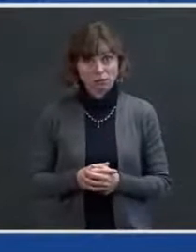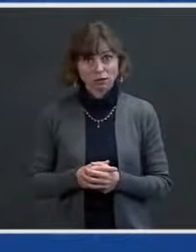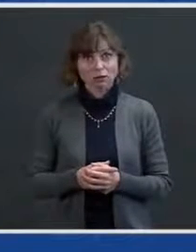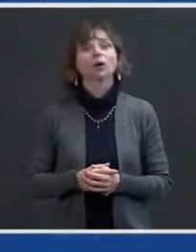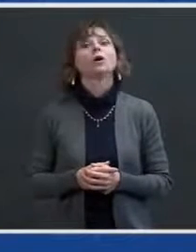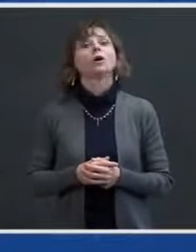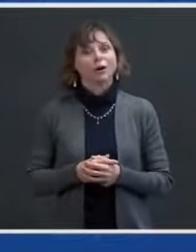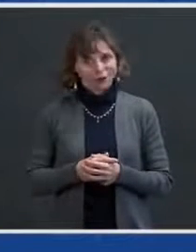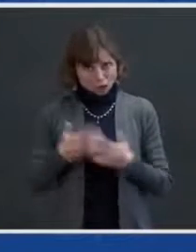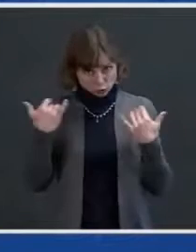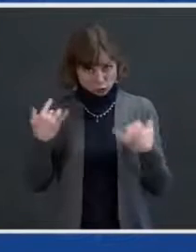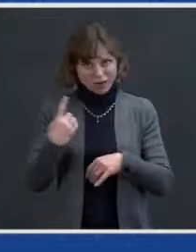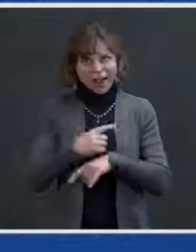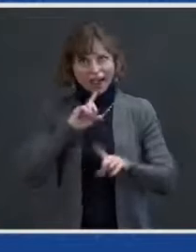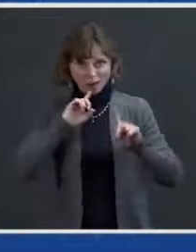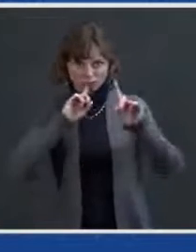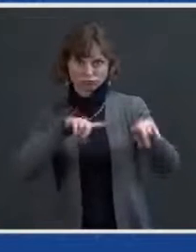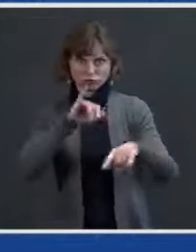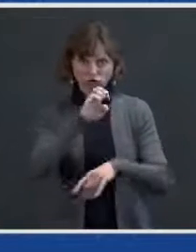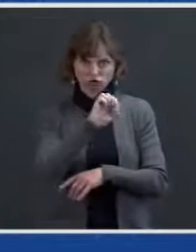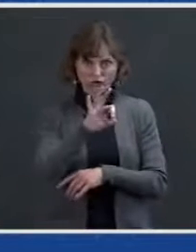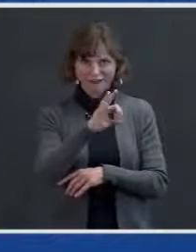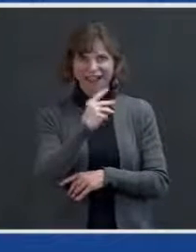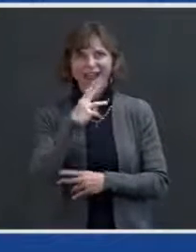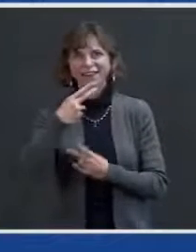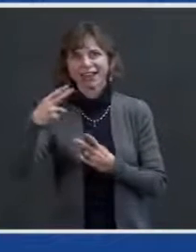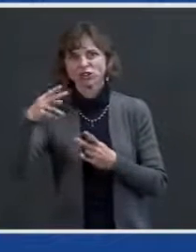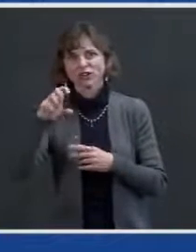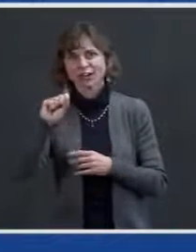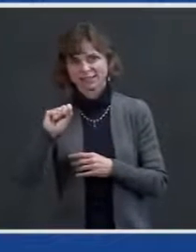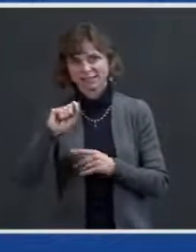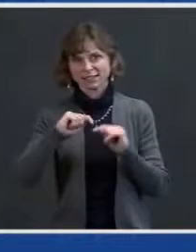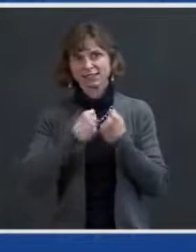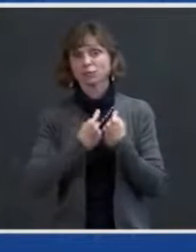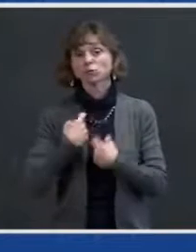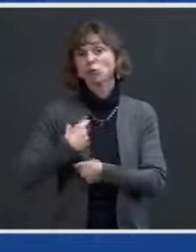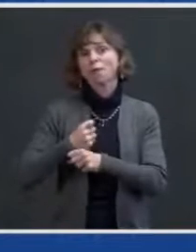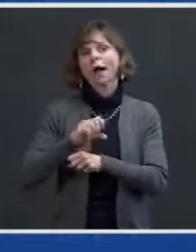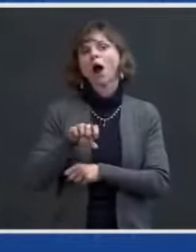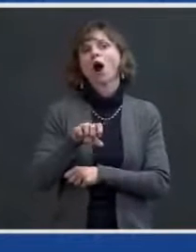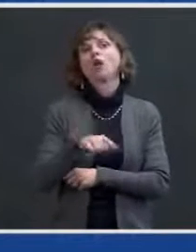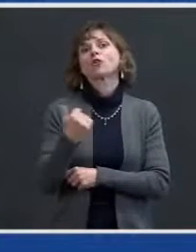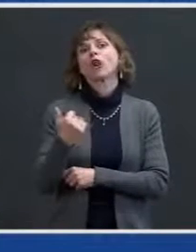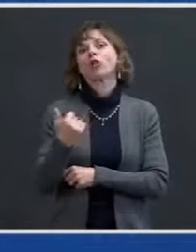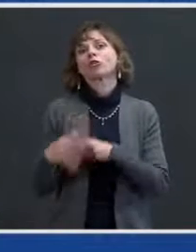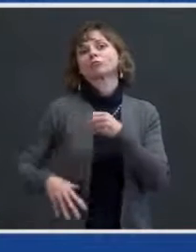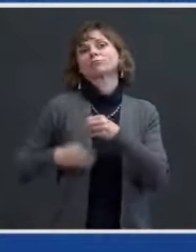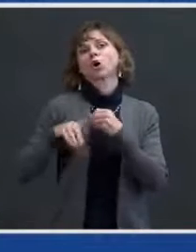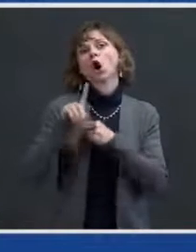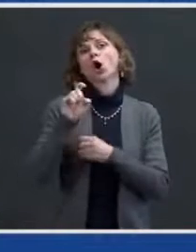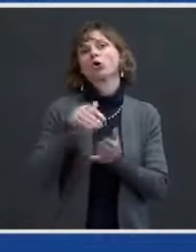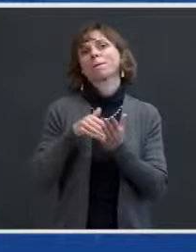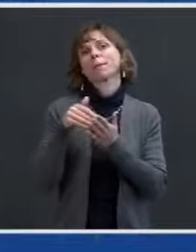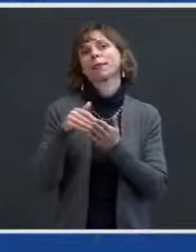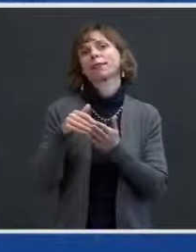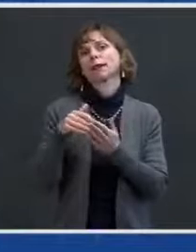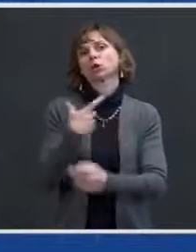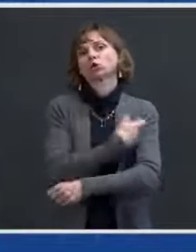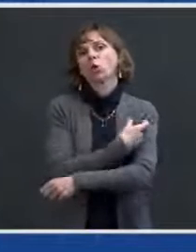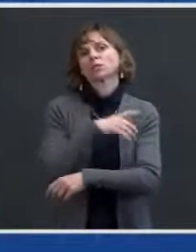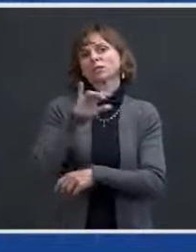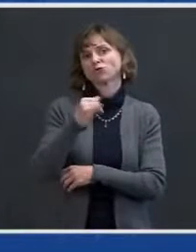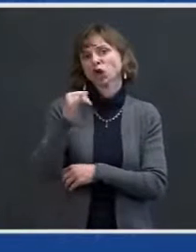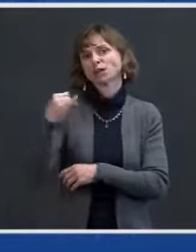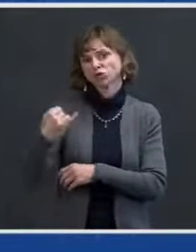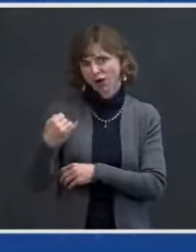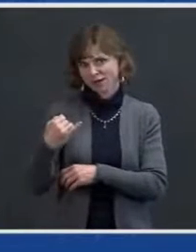my HHS team to produce another 100 million doses and purchase another 100 million doses of the Johnson &